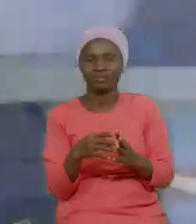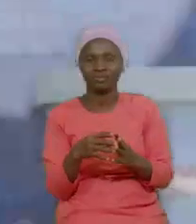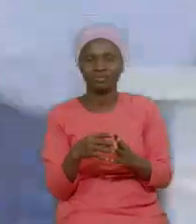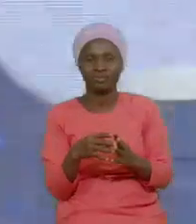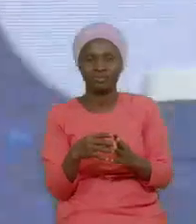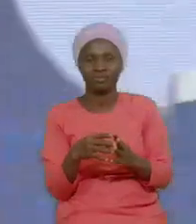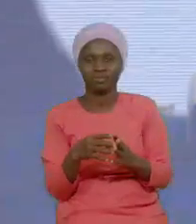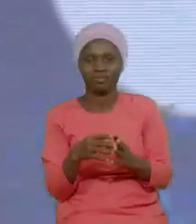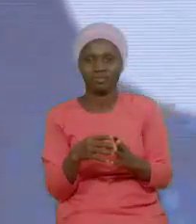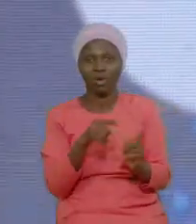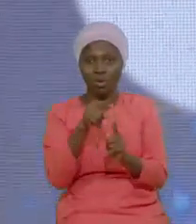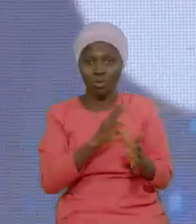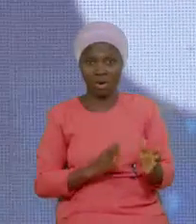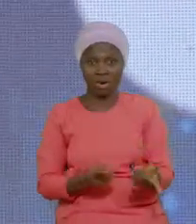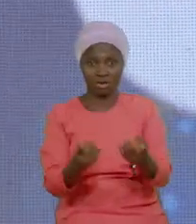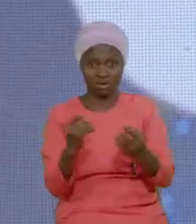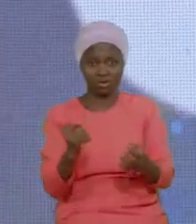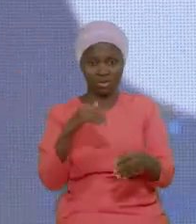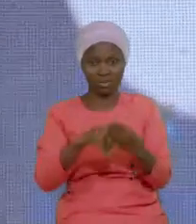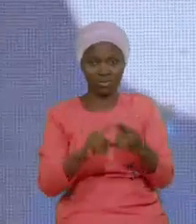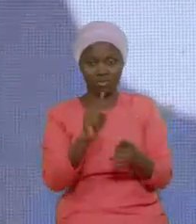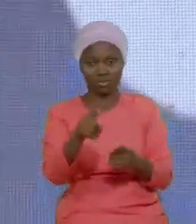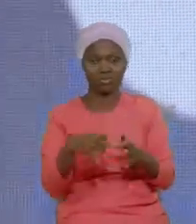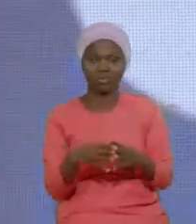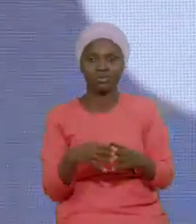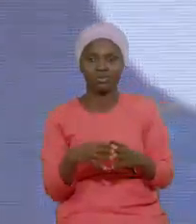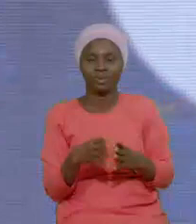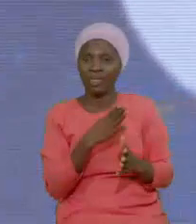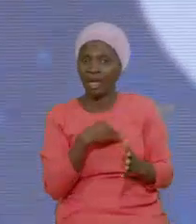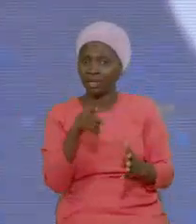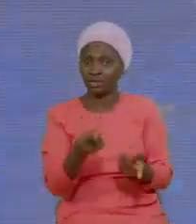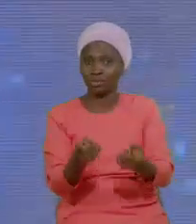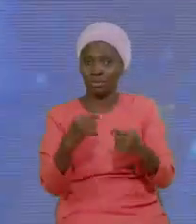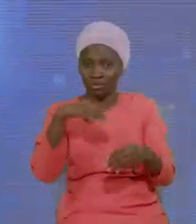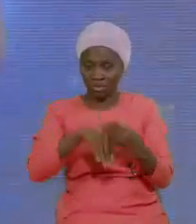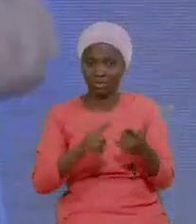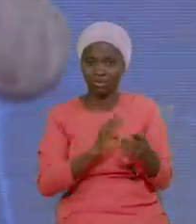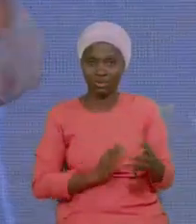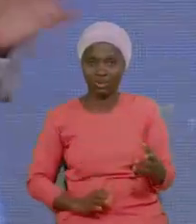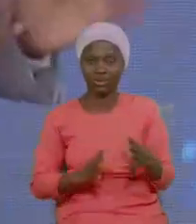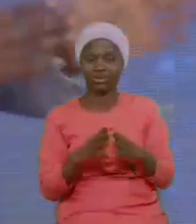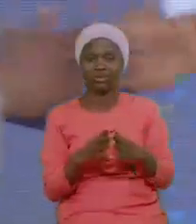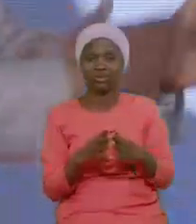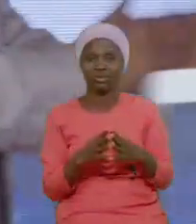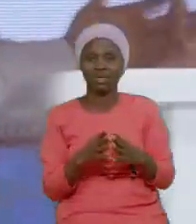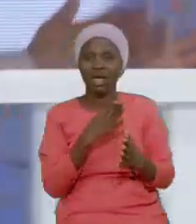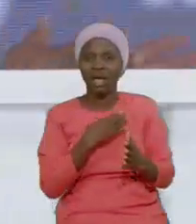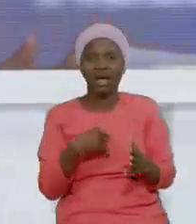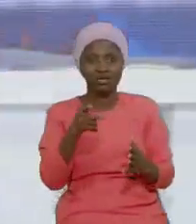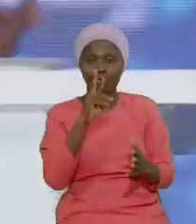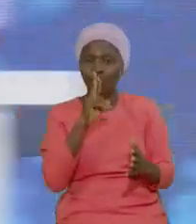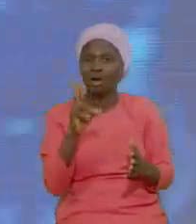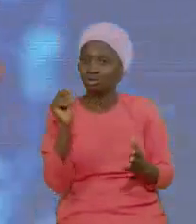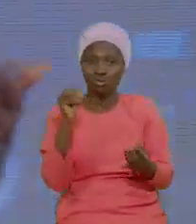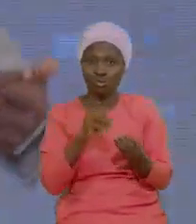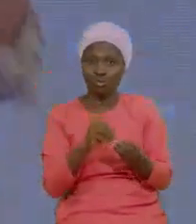Then Christ comes into you. And you come into Christ. And you are no more negative,